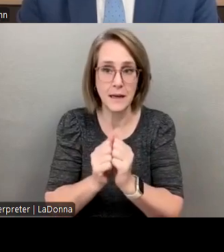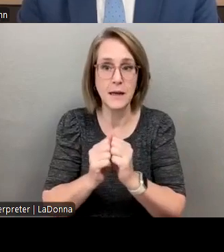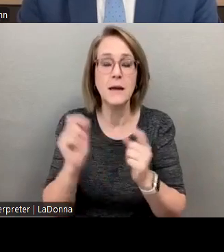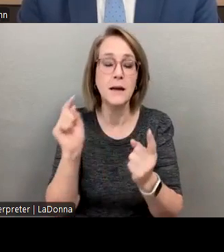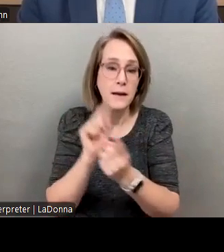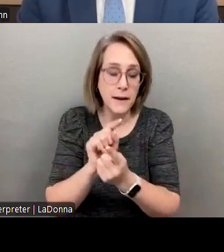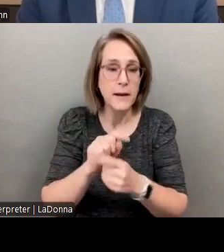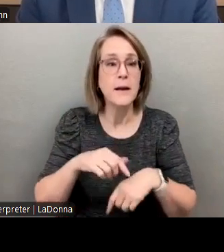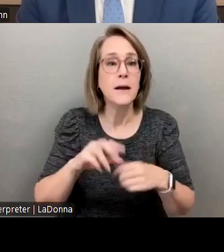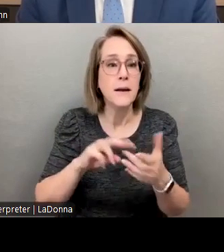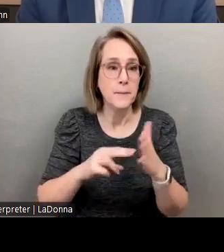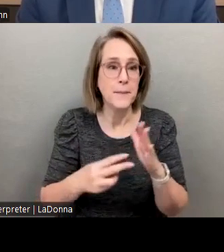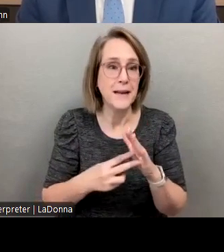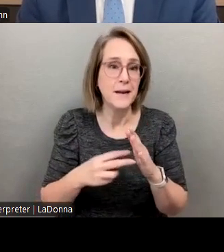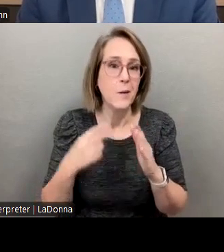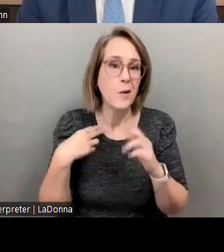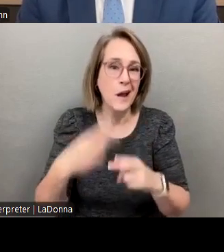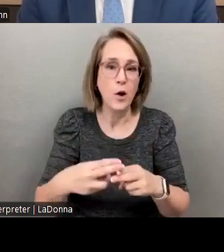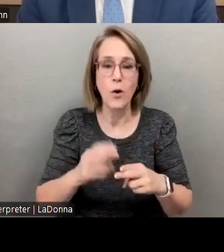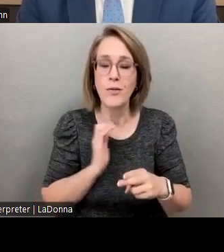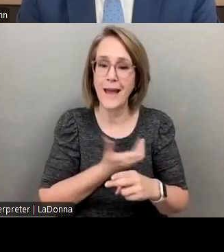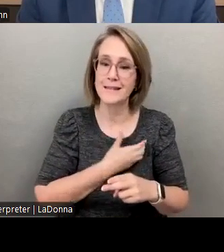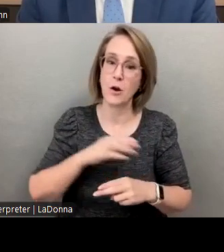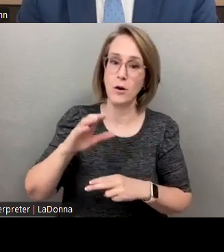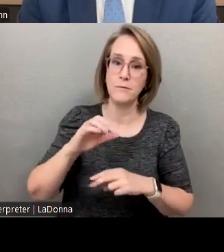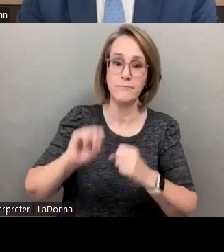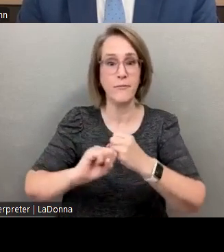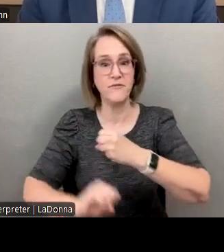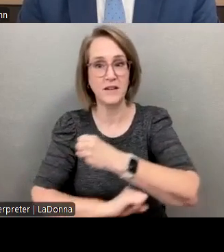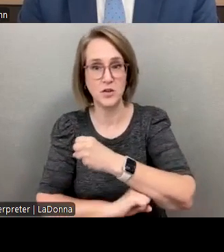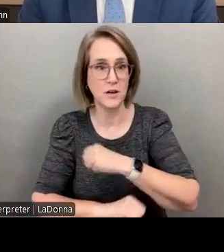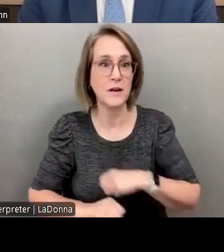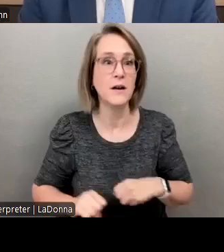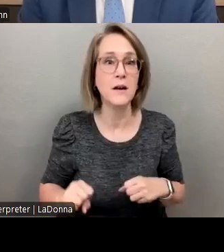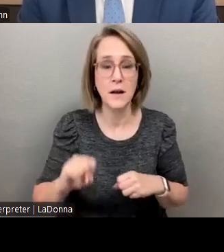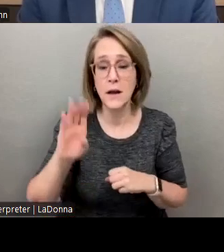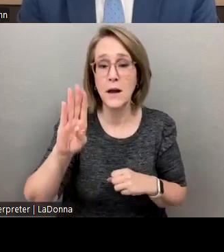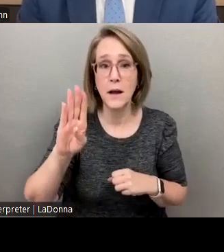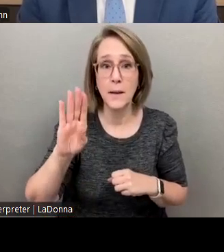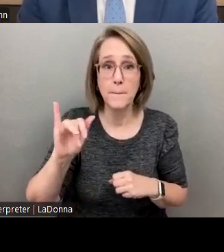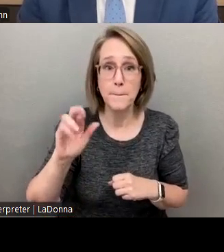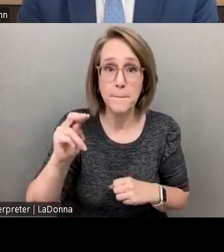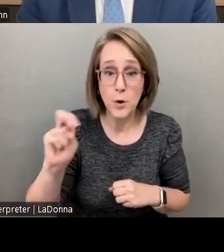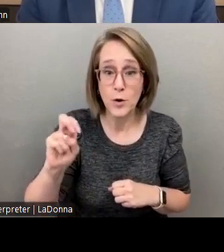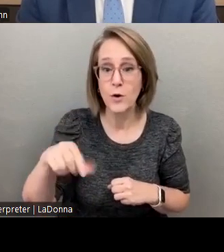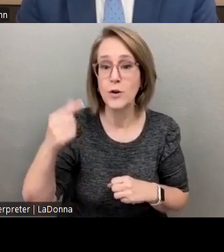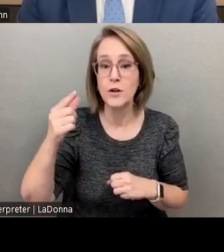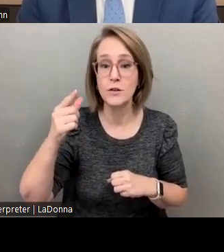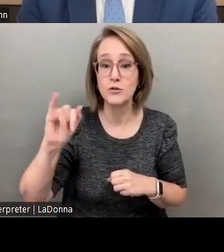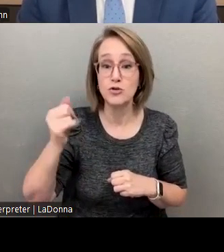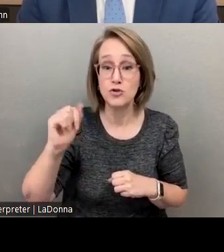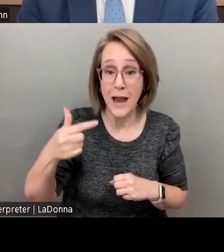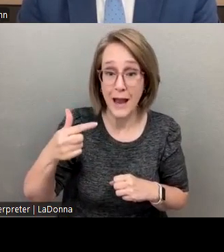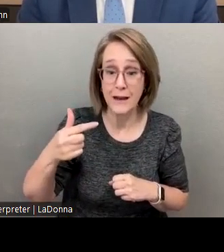Convening SAAs, this is kind of part of the fabric of being an SAA. With Byrne JAG and Byrne SCIP, there's a requirement for